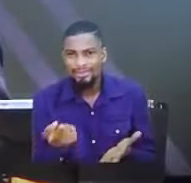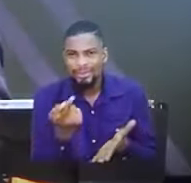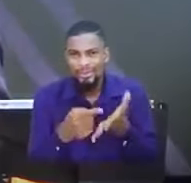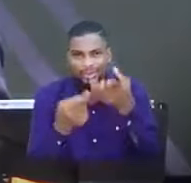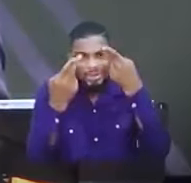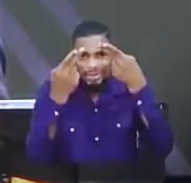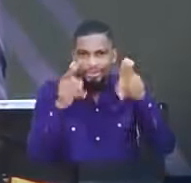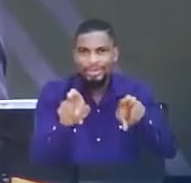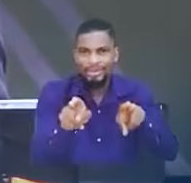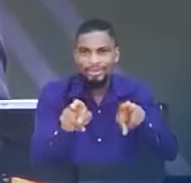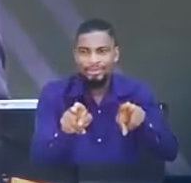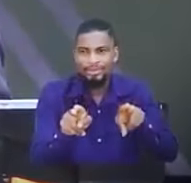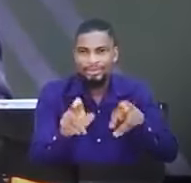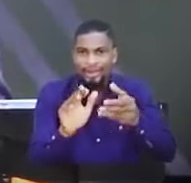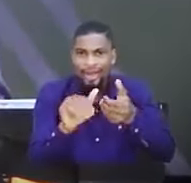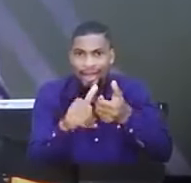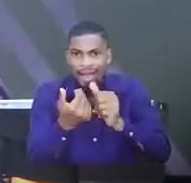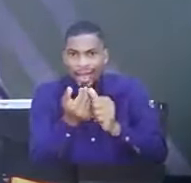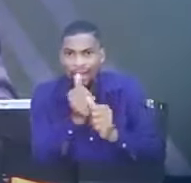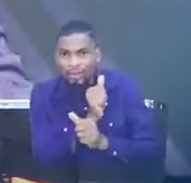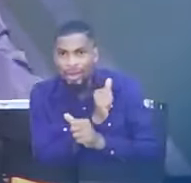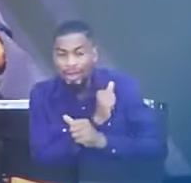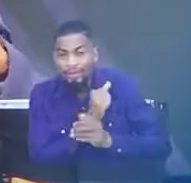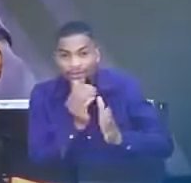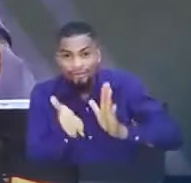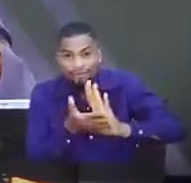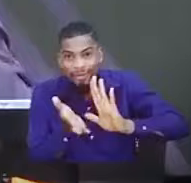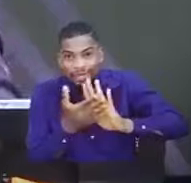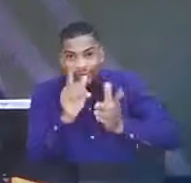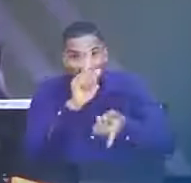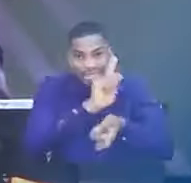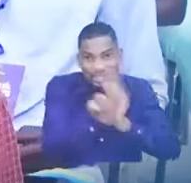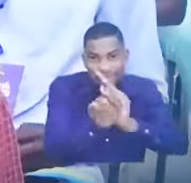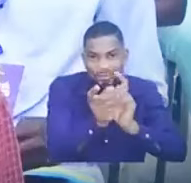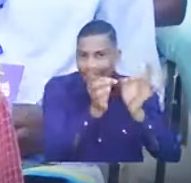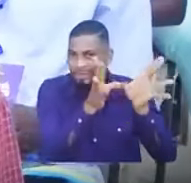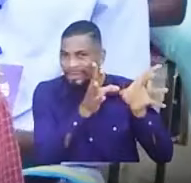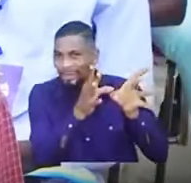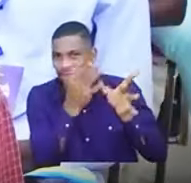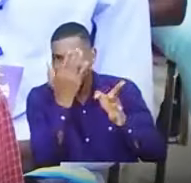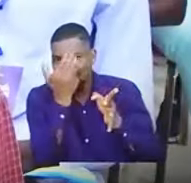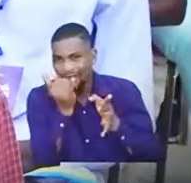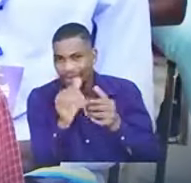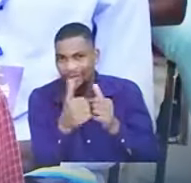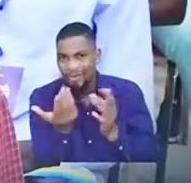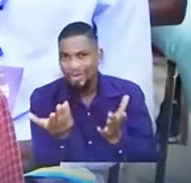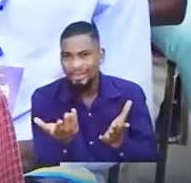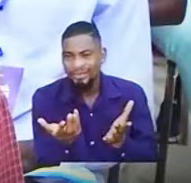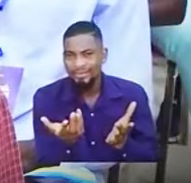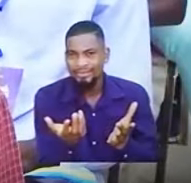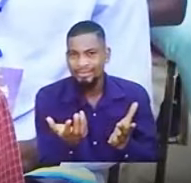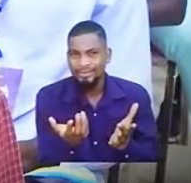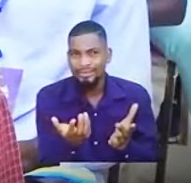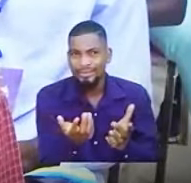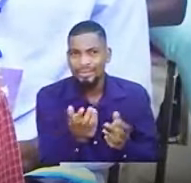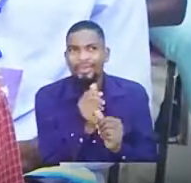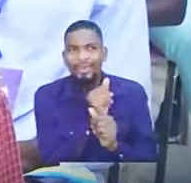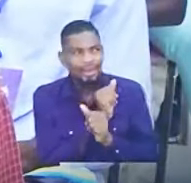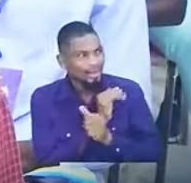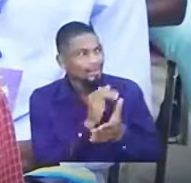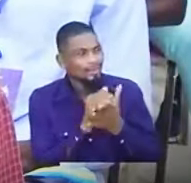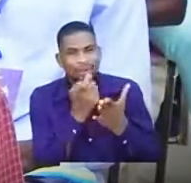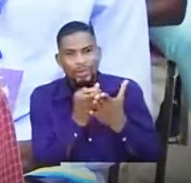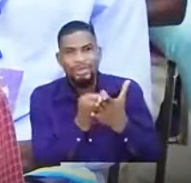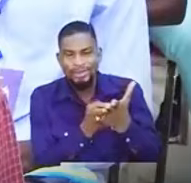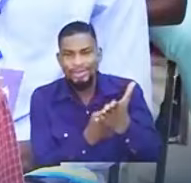going on? How can love turn to hate? So what was it for? Now, The love that we are talking about, and